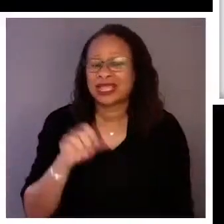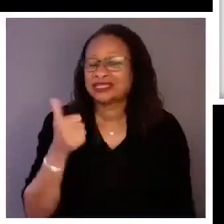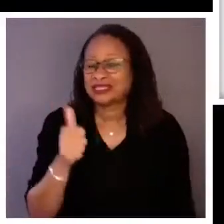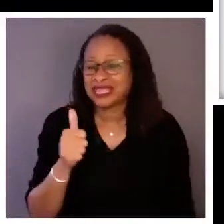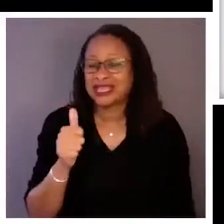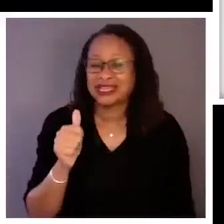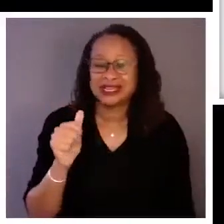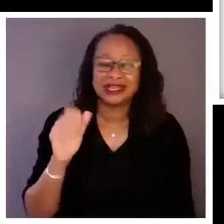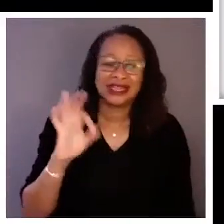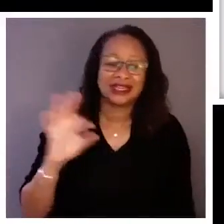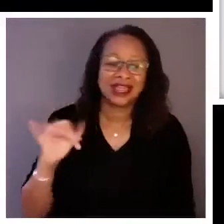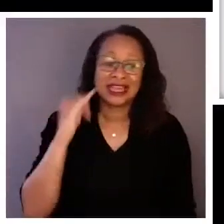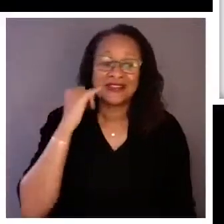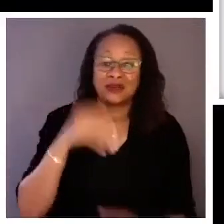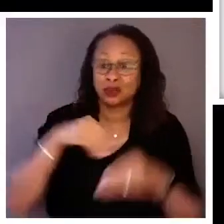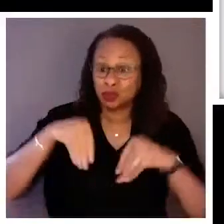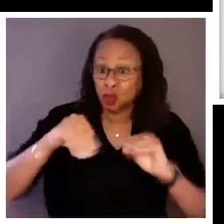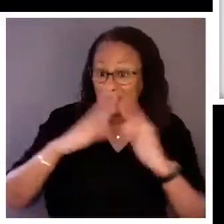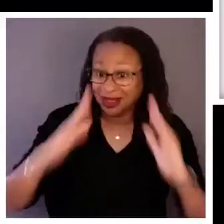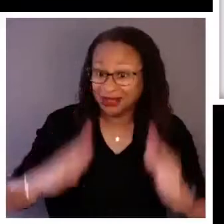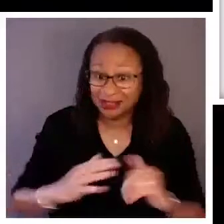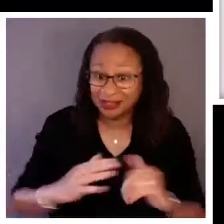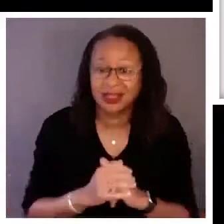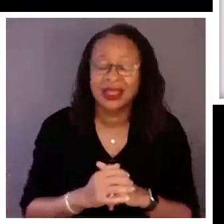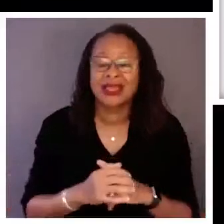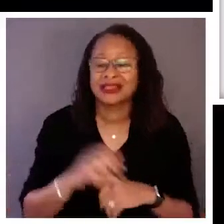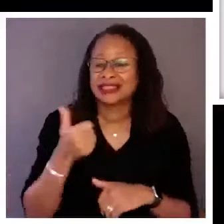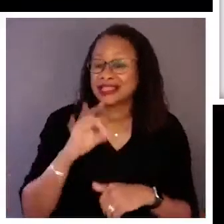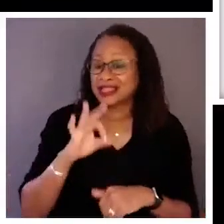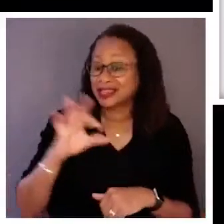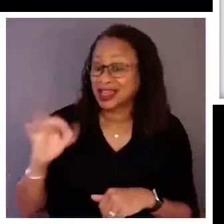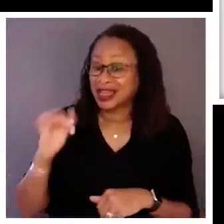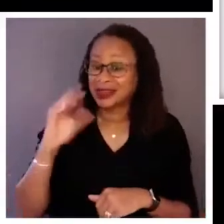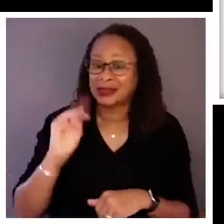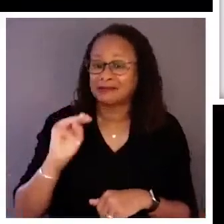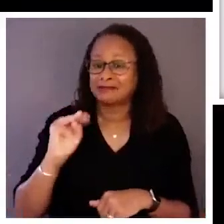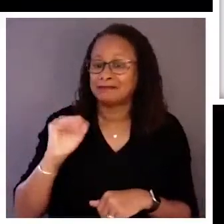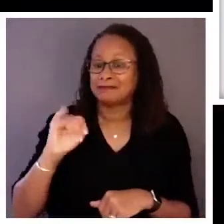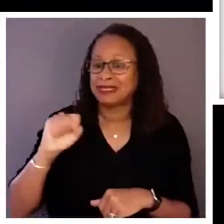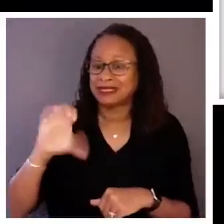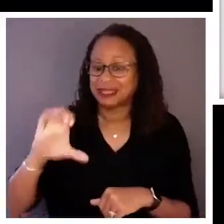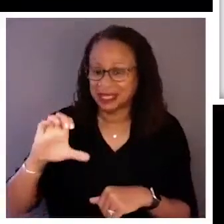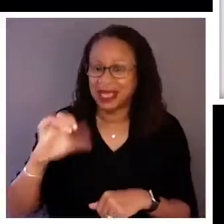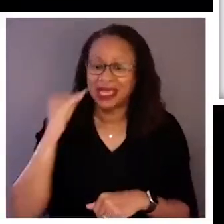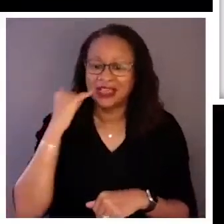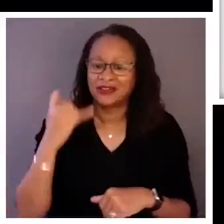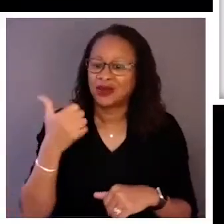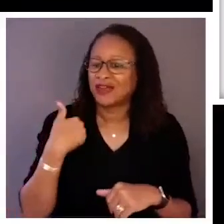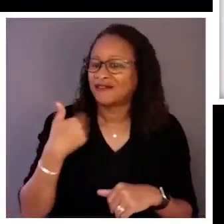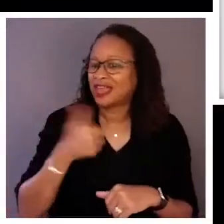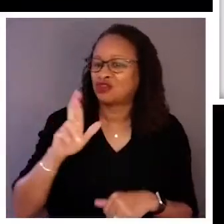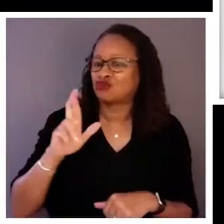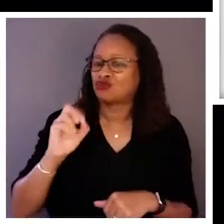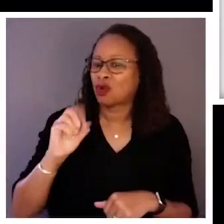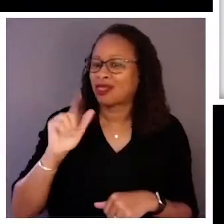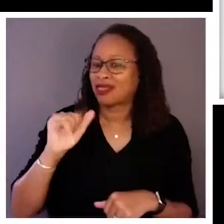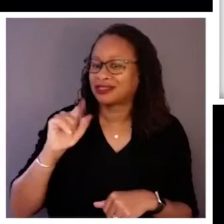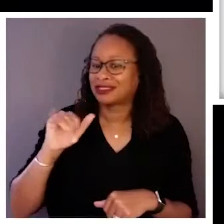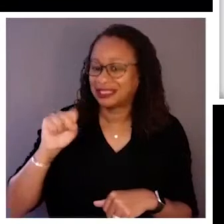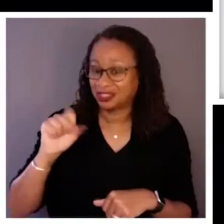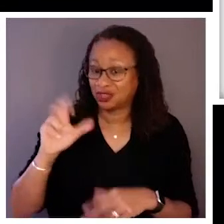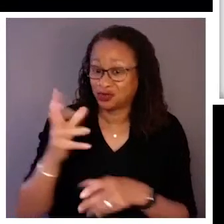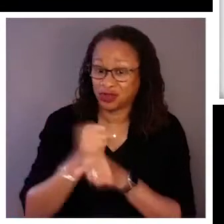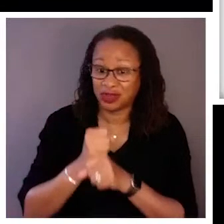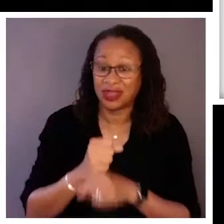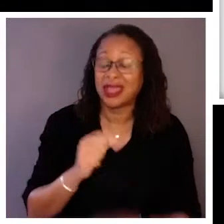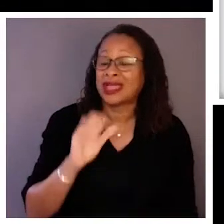residence, 1099 miscellaneous for any royalty income that you might have, and many of you do. The 1099